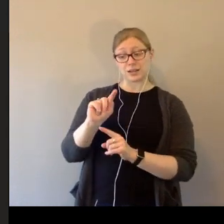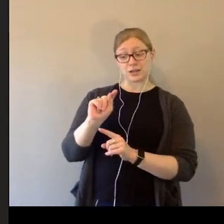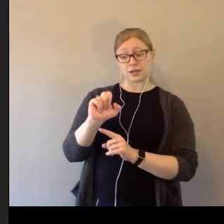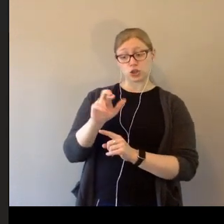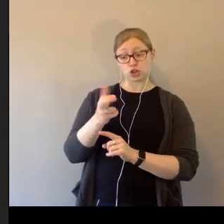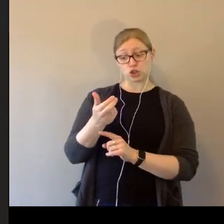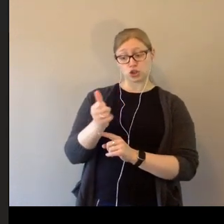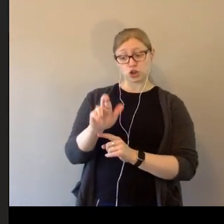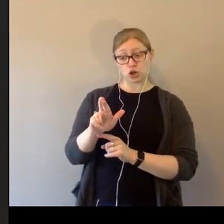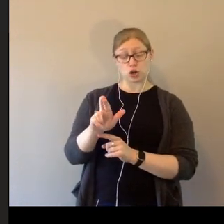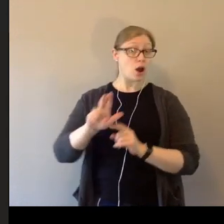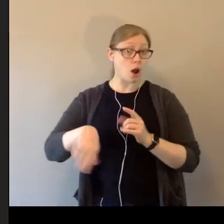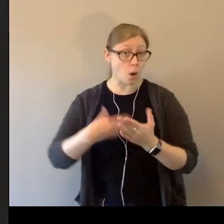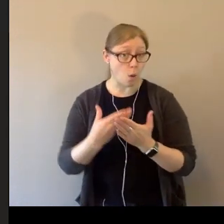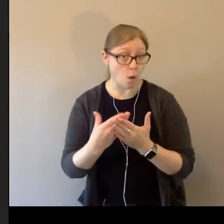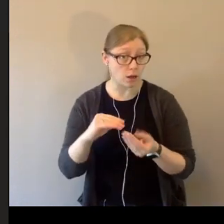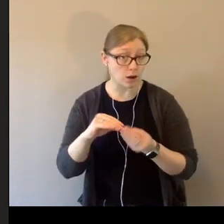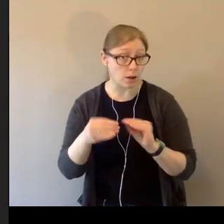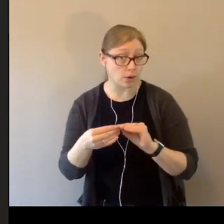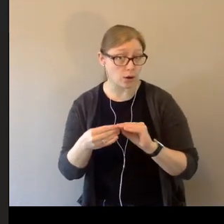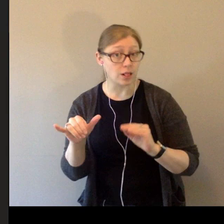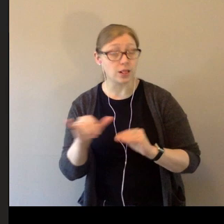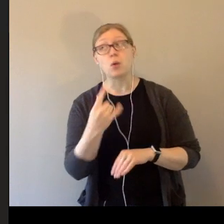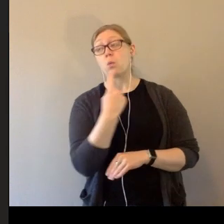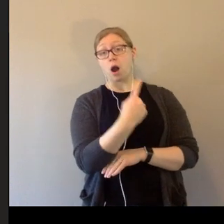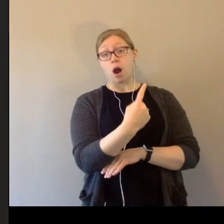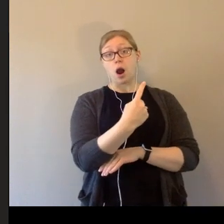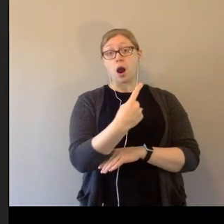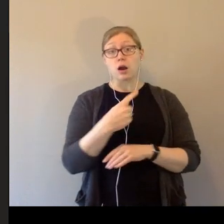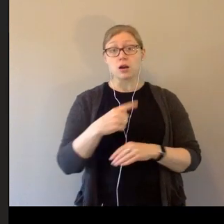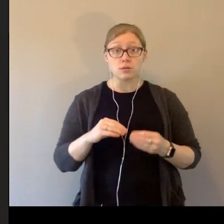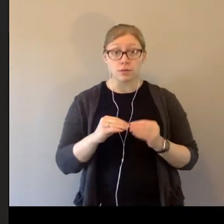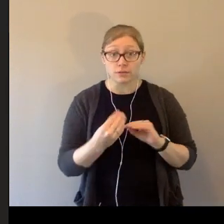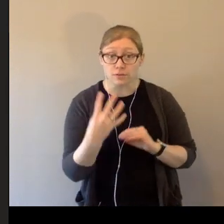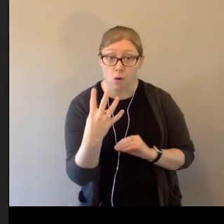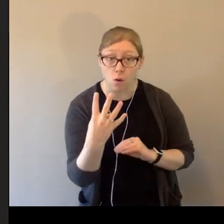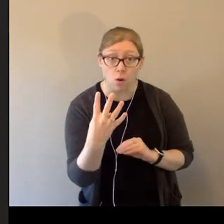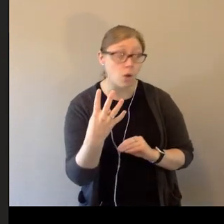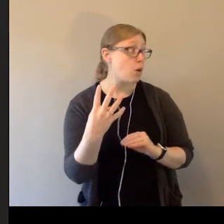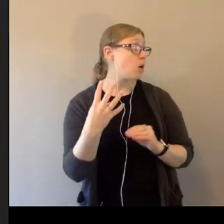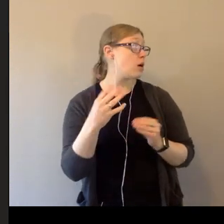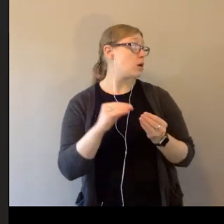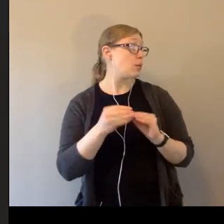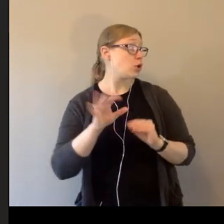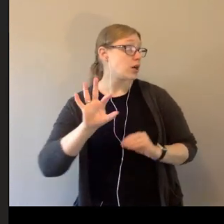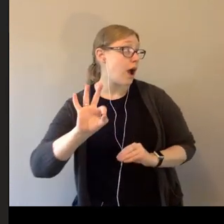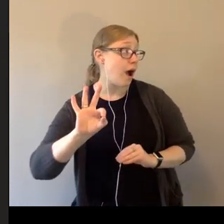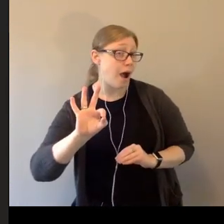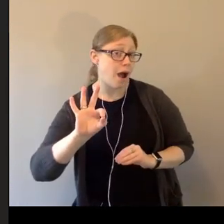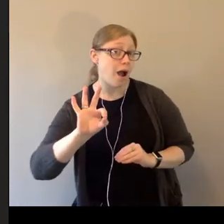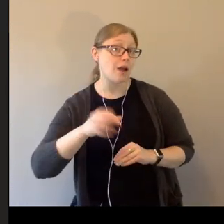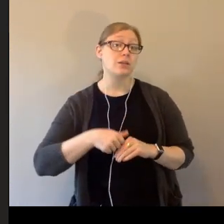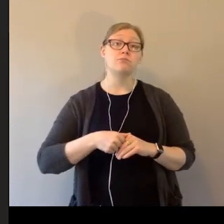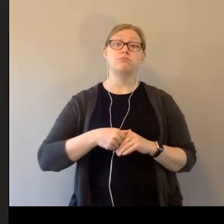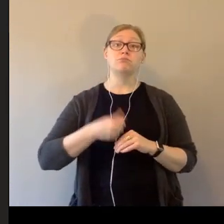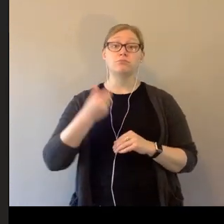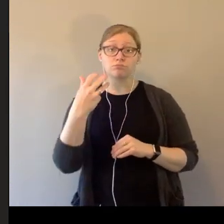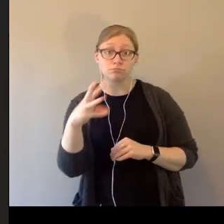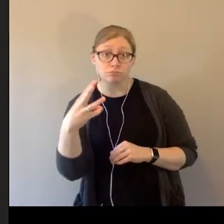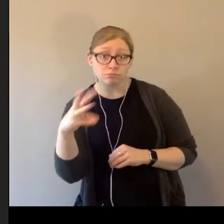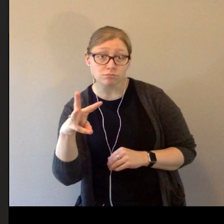um, 1, 4, 9, um, 16,